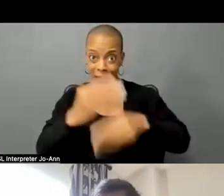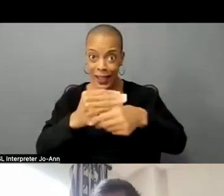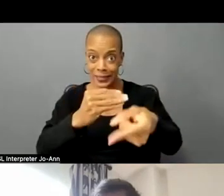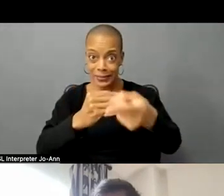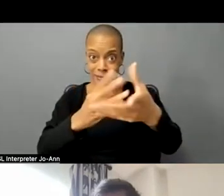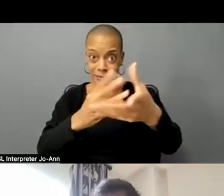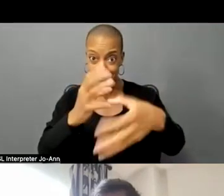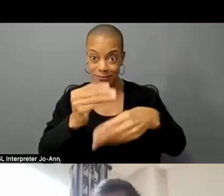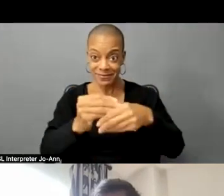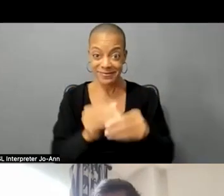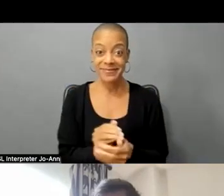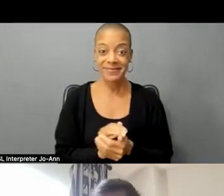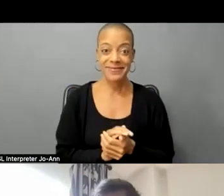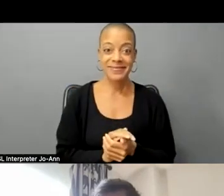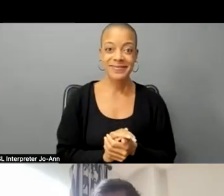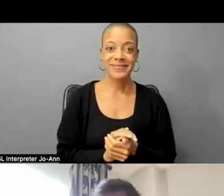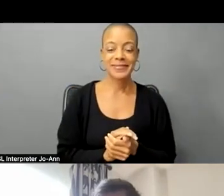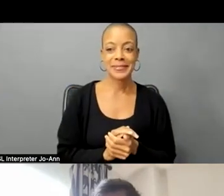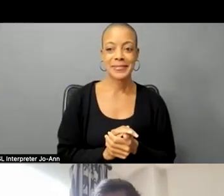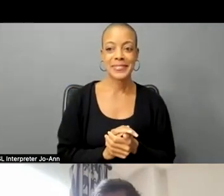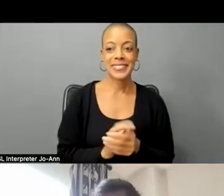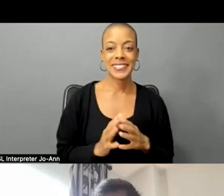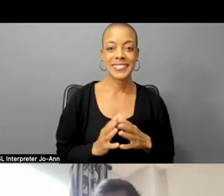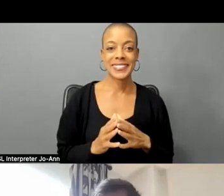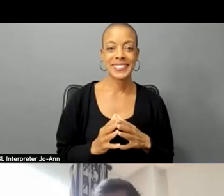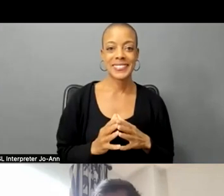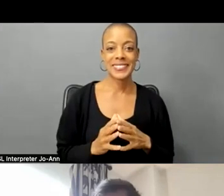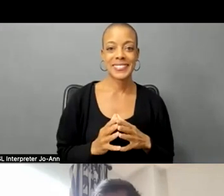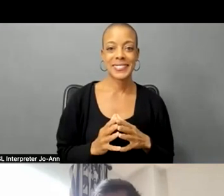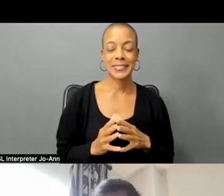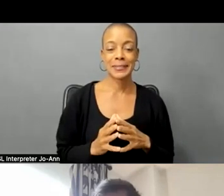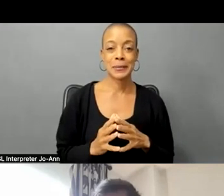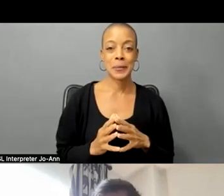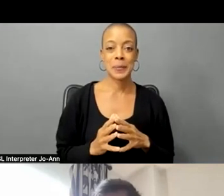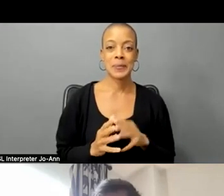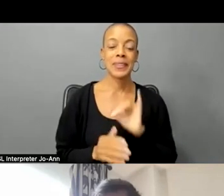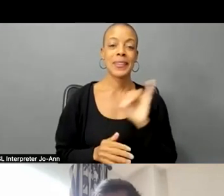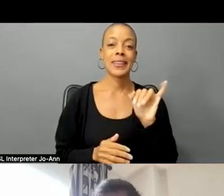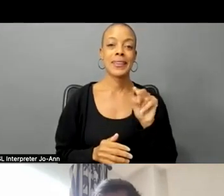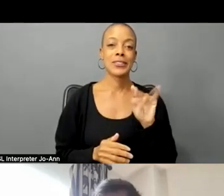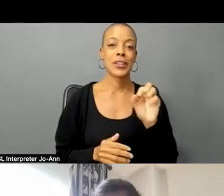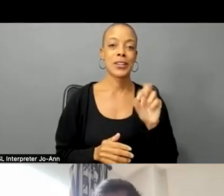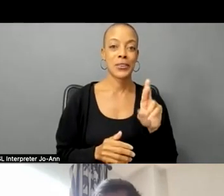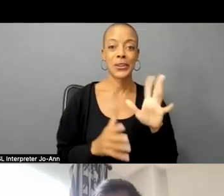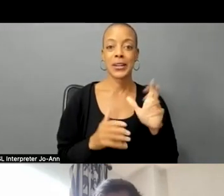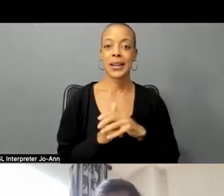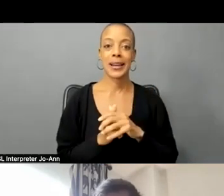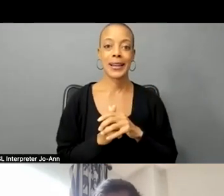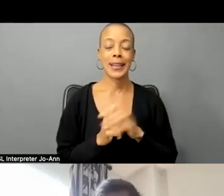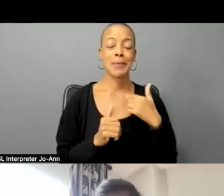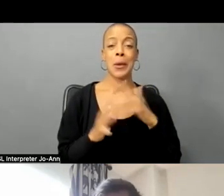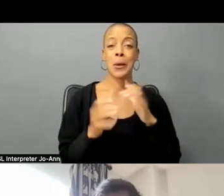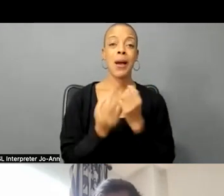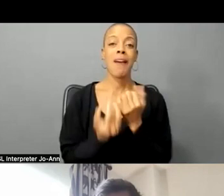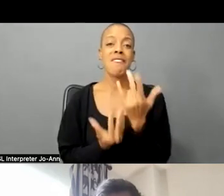quick? We are a little short, but I have to give you the opportunity. I was trying to set off all like the fire emojis and be like, yes.